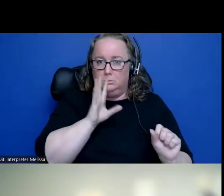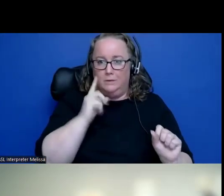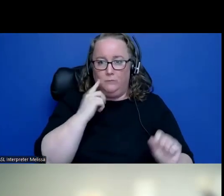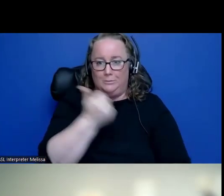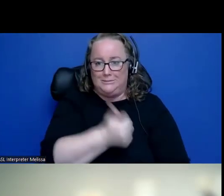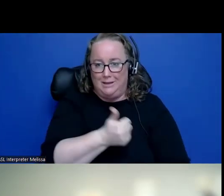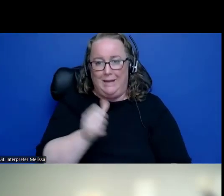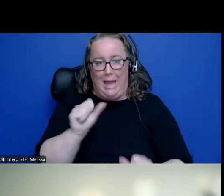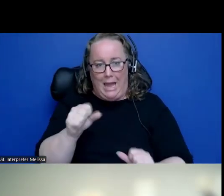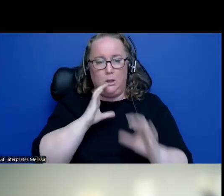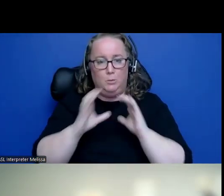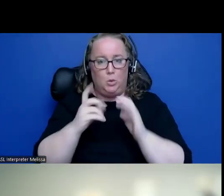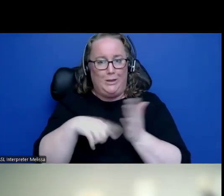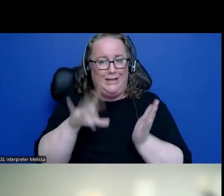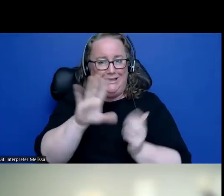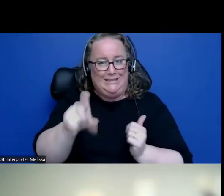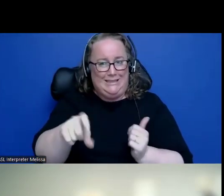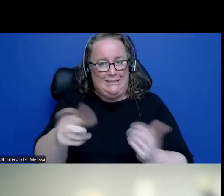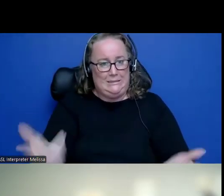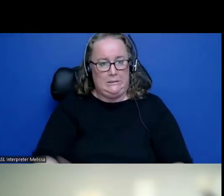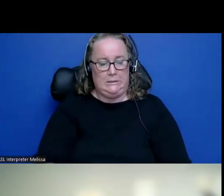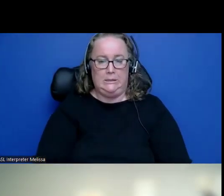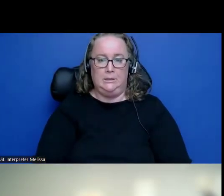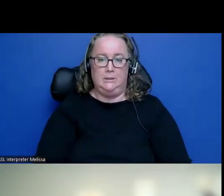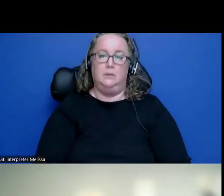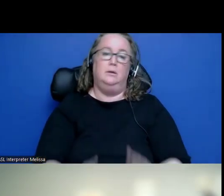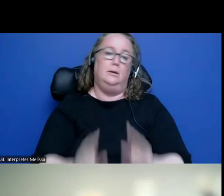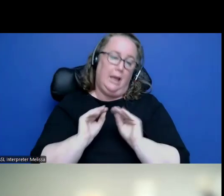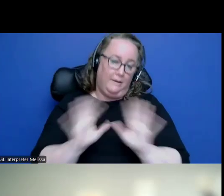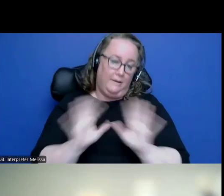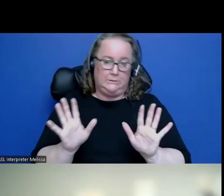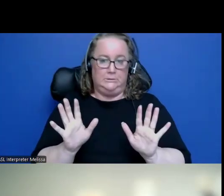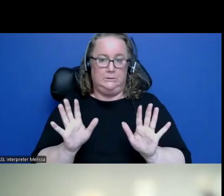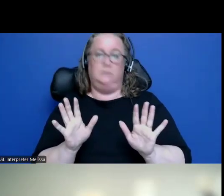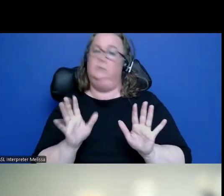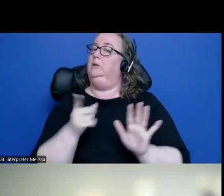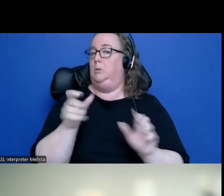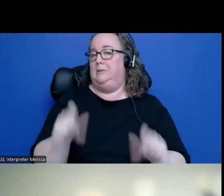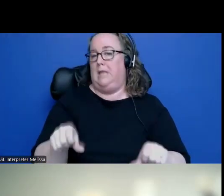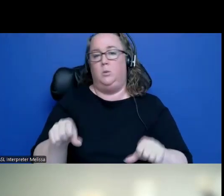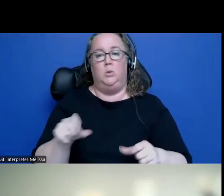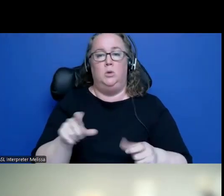to communicate his needs and most certainly capable of